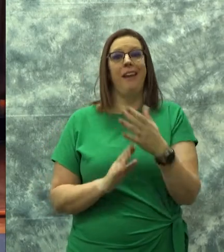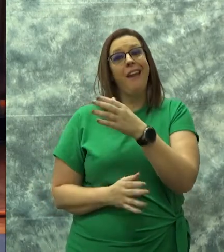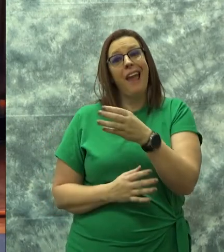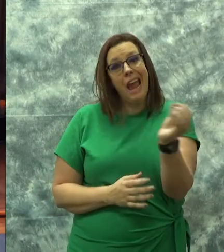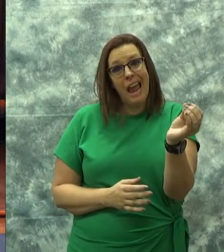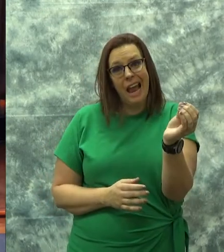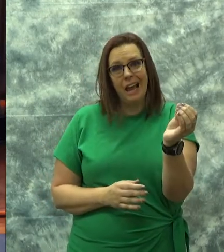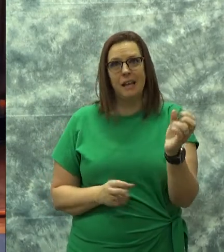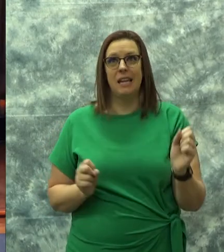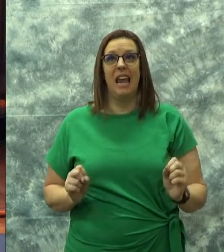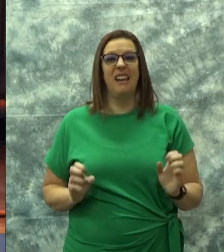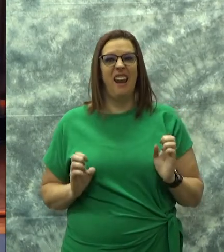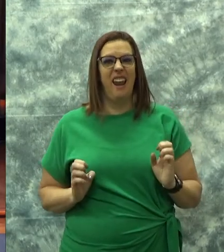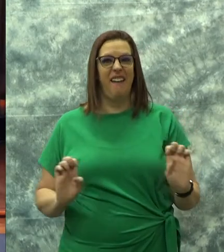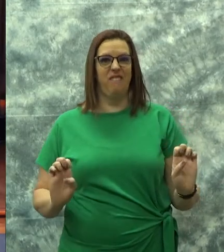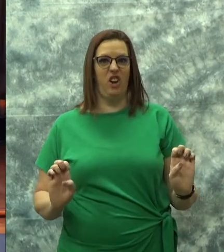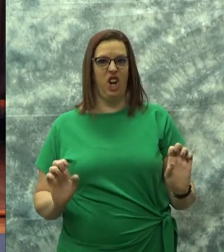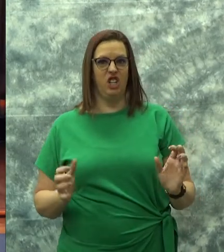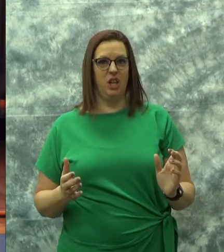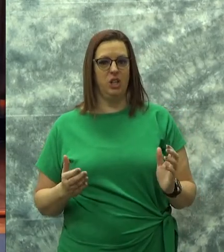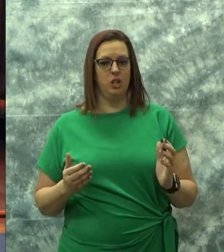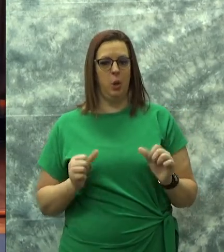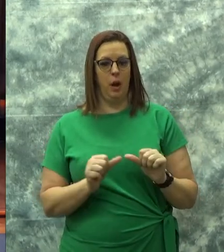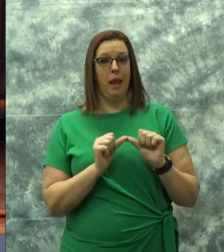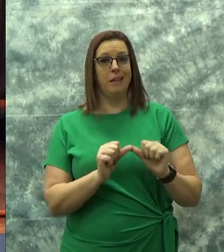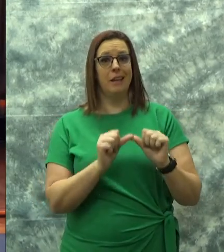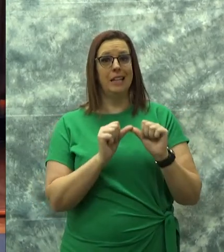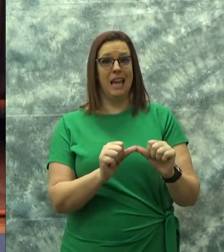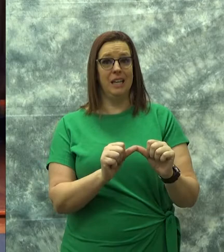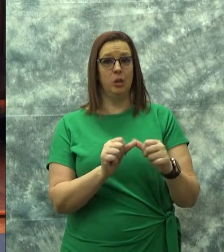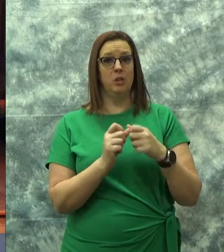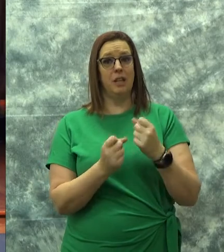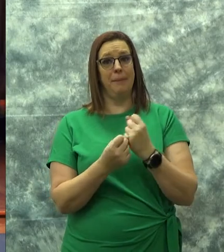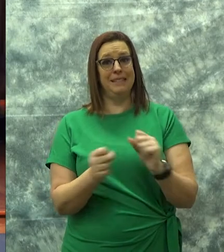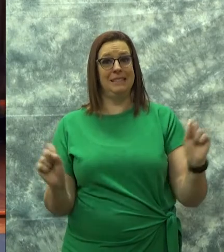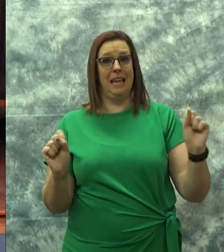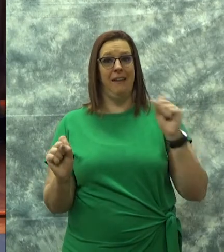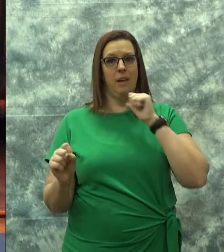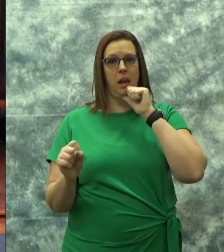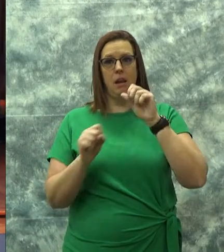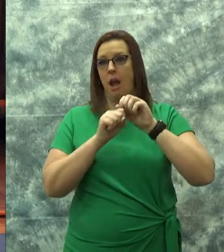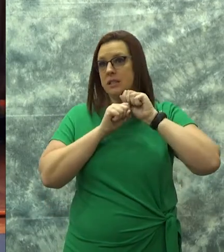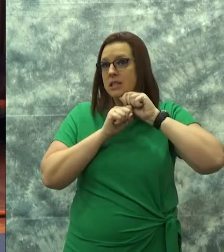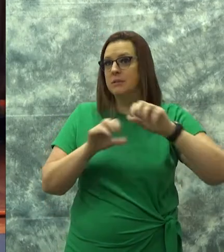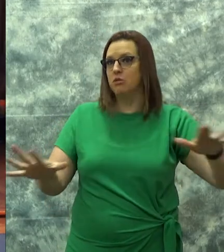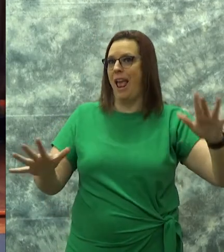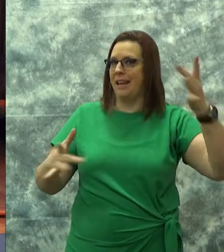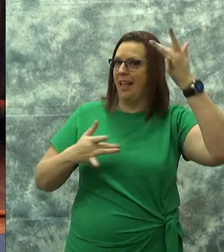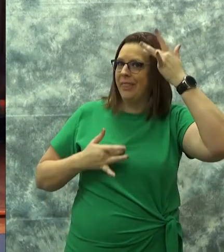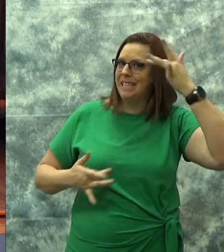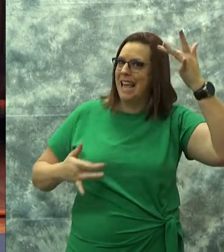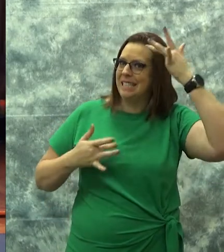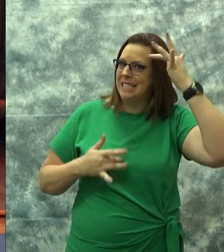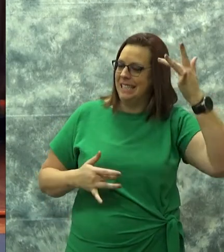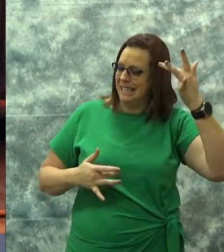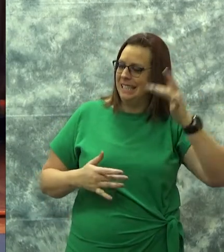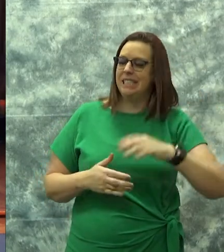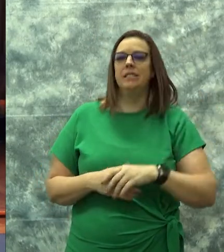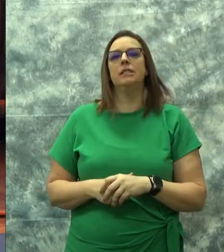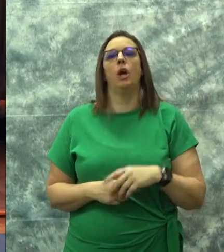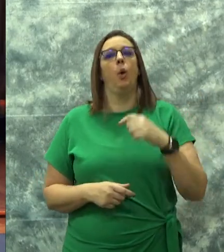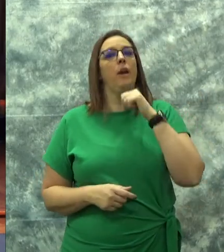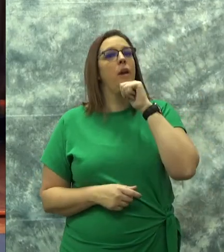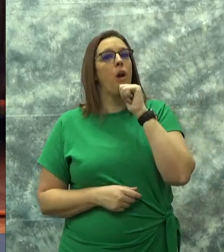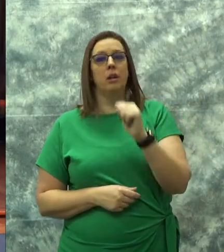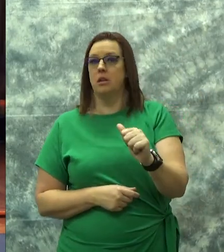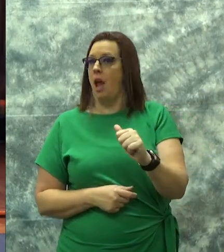we also, in an effort to continue to keep each other safe and not continue to spread disease